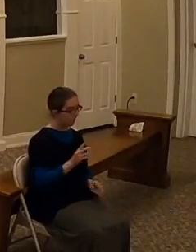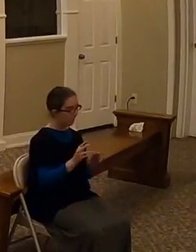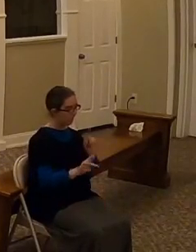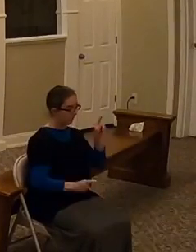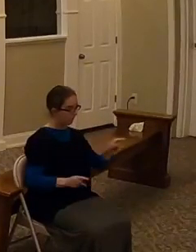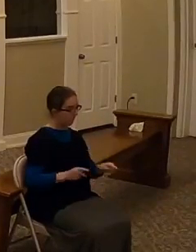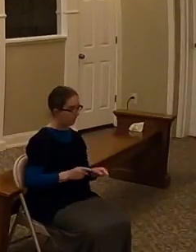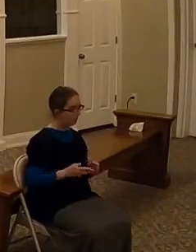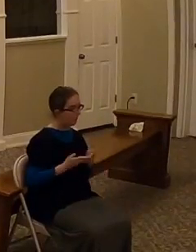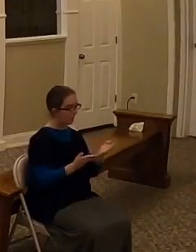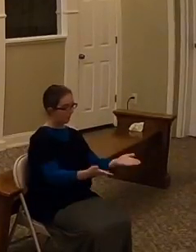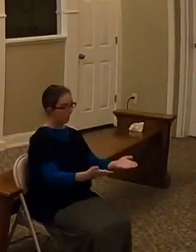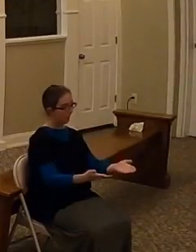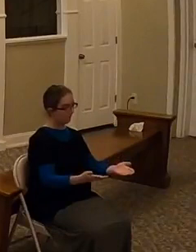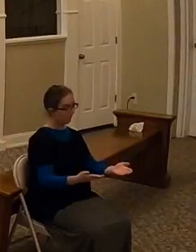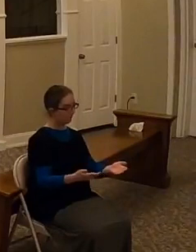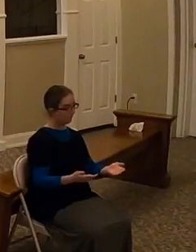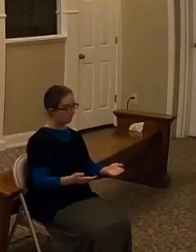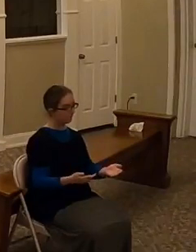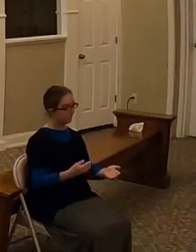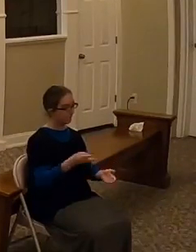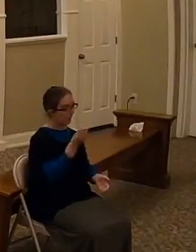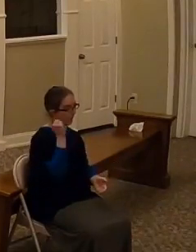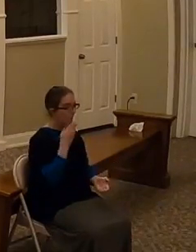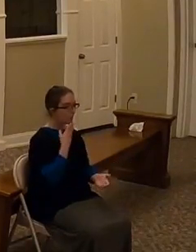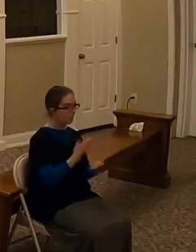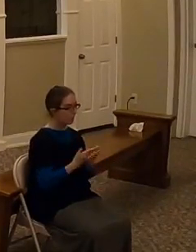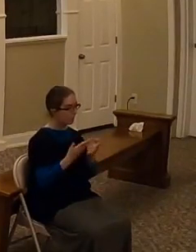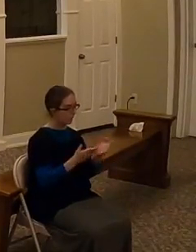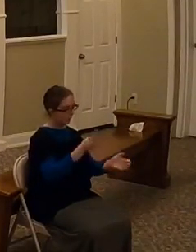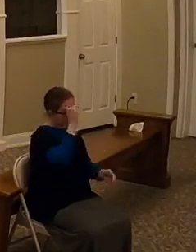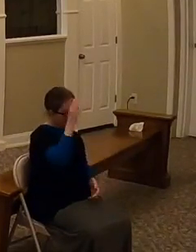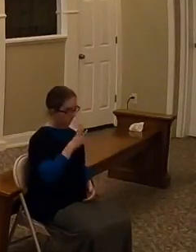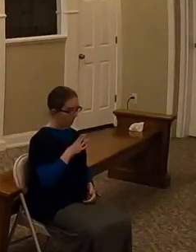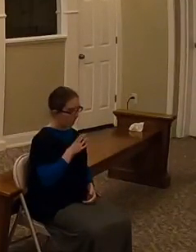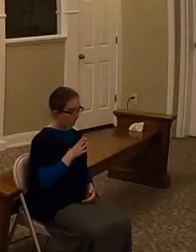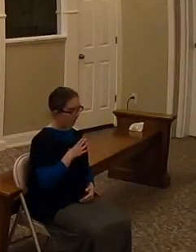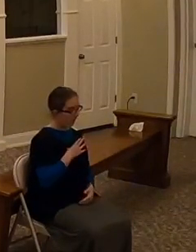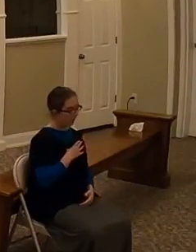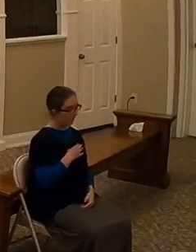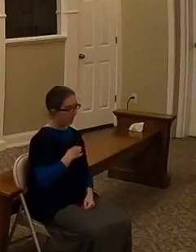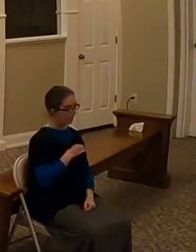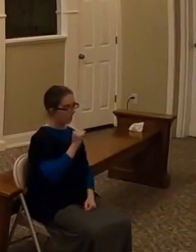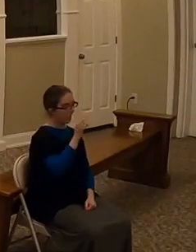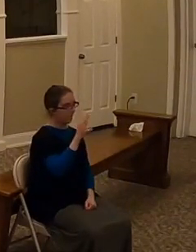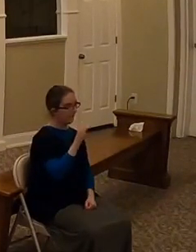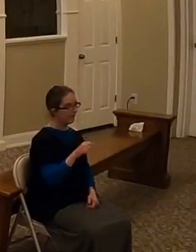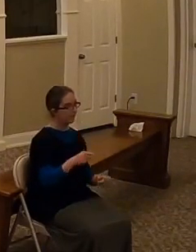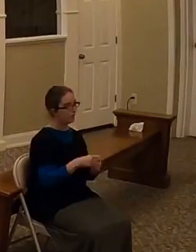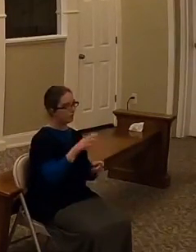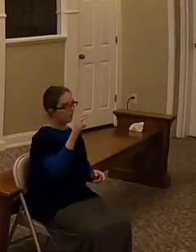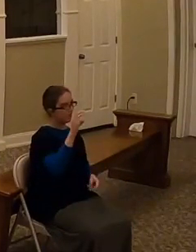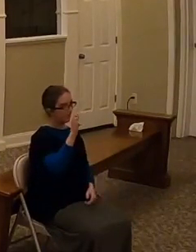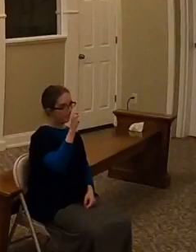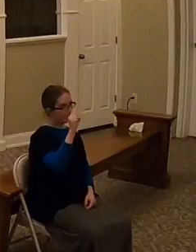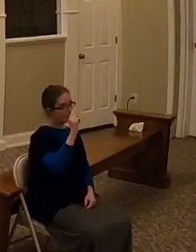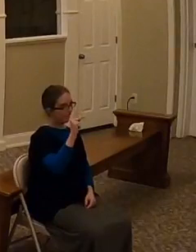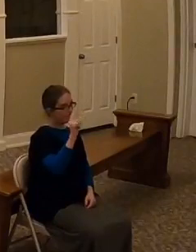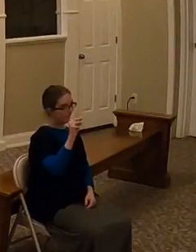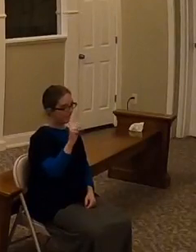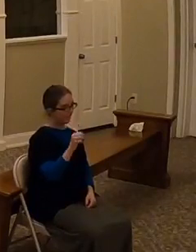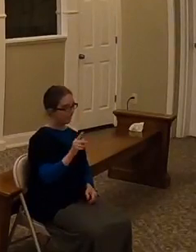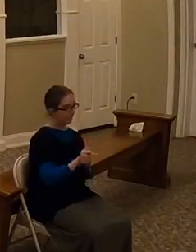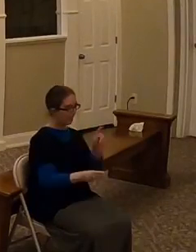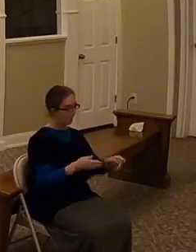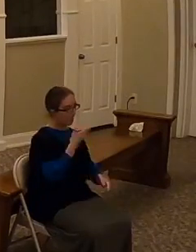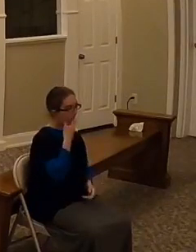people out there that can sell stuff. I was a good salesman. I could sell ice to Eskimos. But you know what? There's people